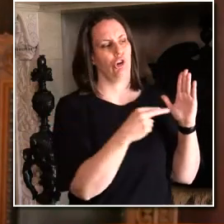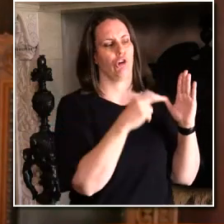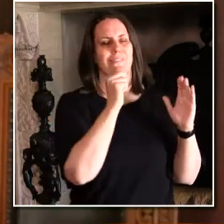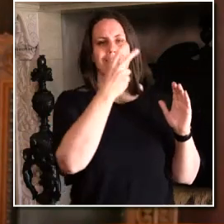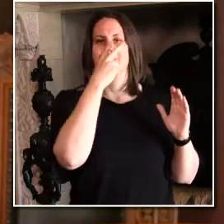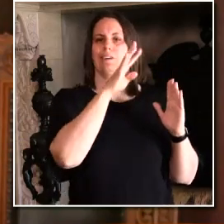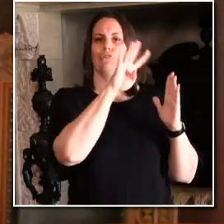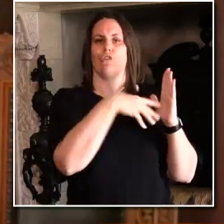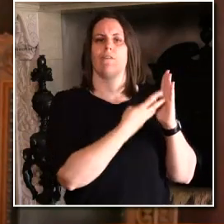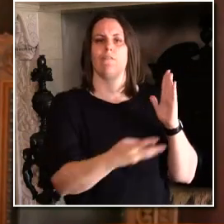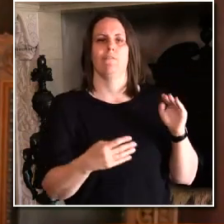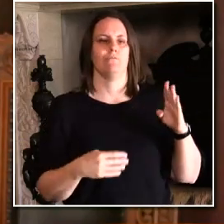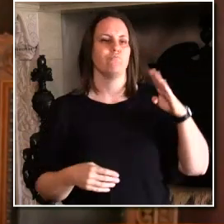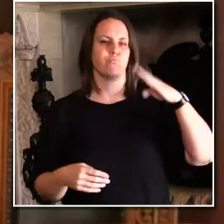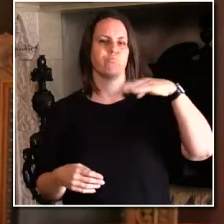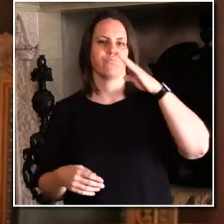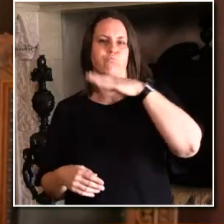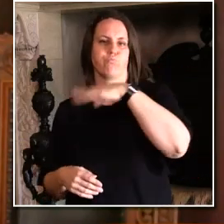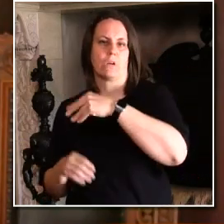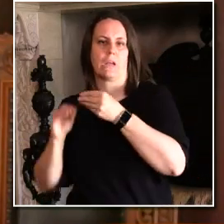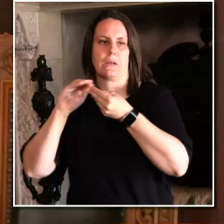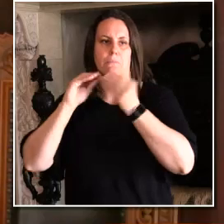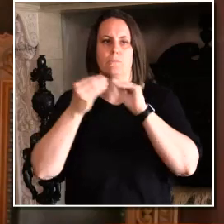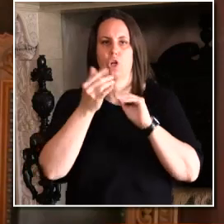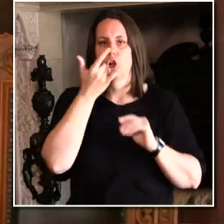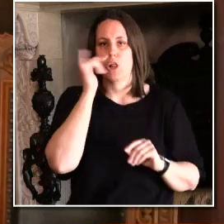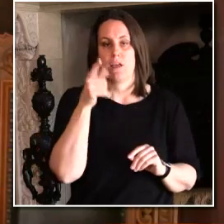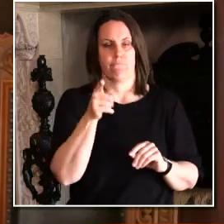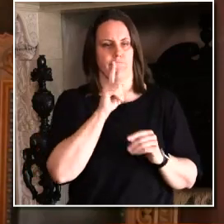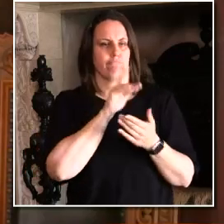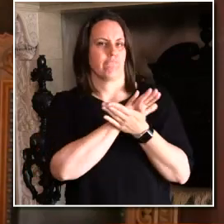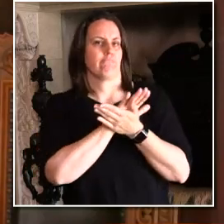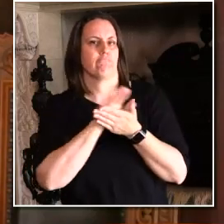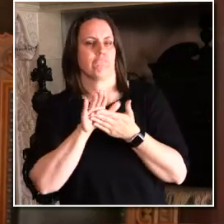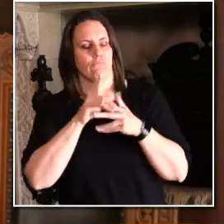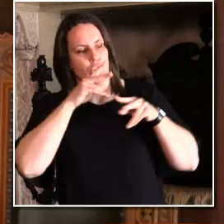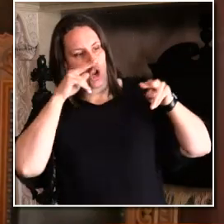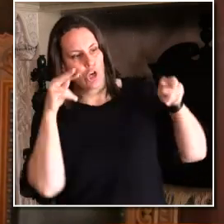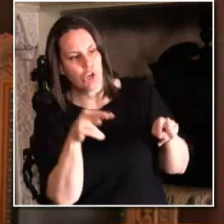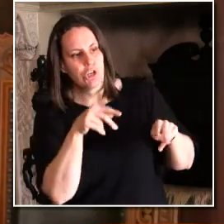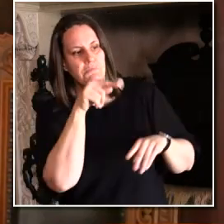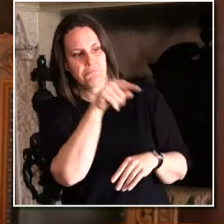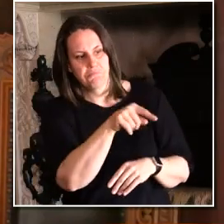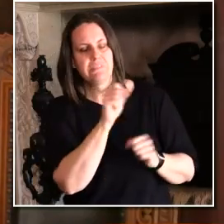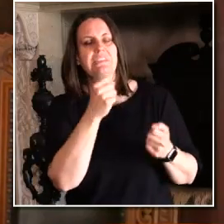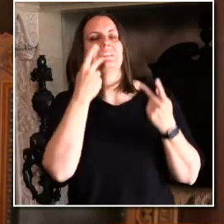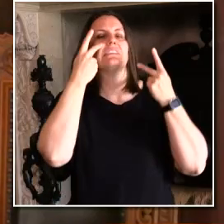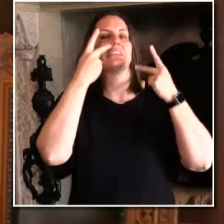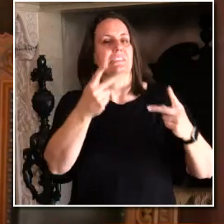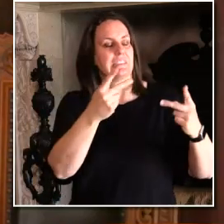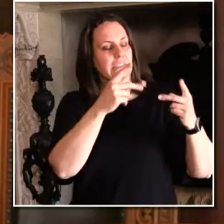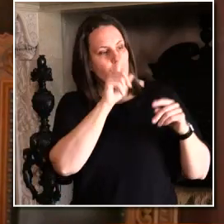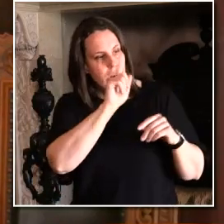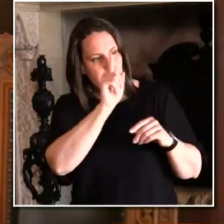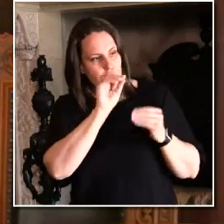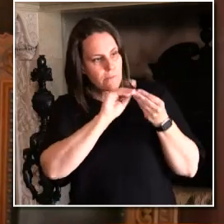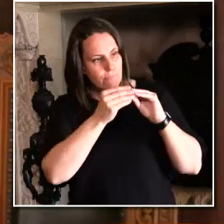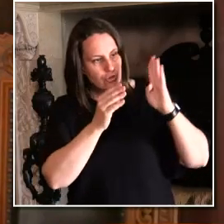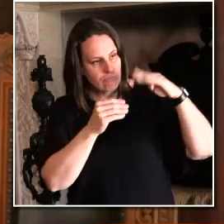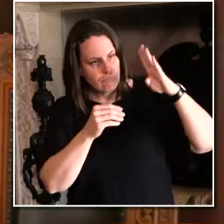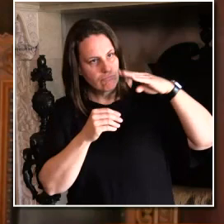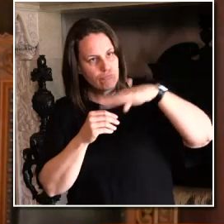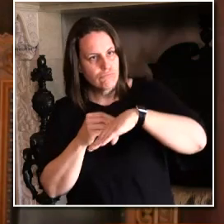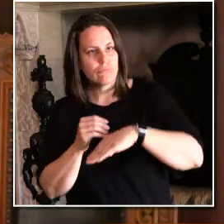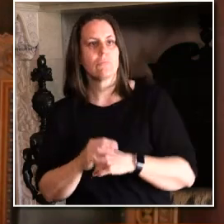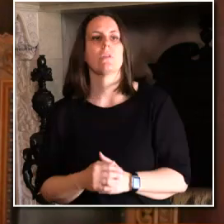we're at. There's a really nice dashboard if you go to our DHS webpage. And there are actually several metrics, and you can see on the dashboard sort of the